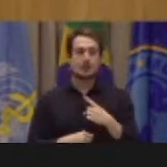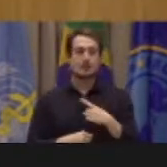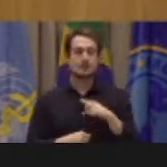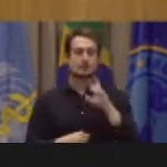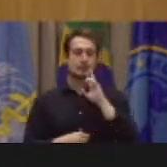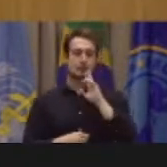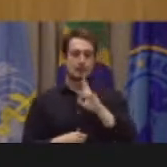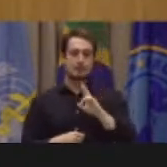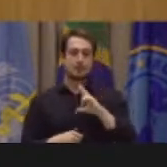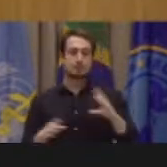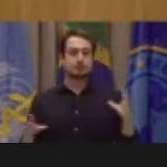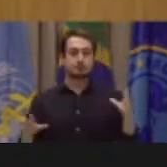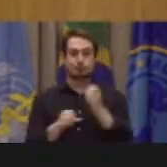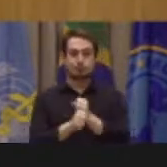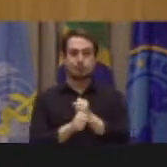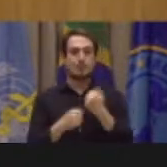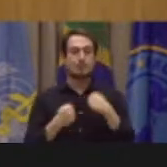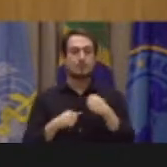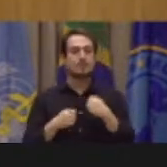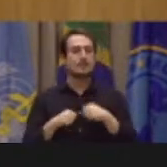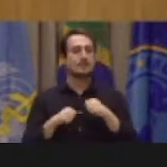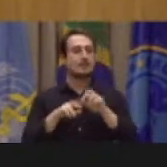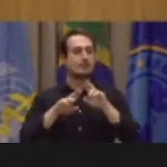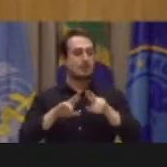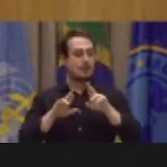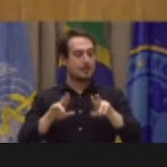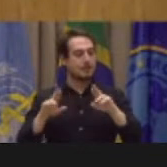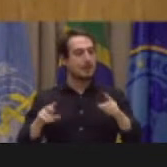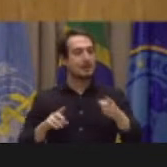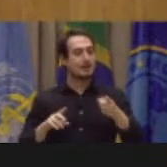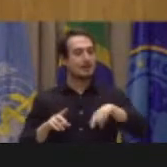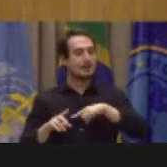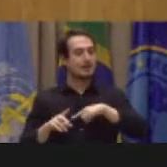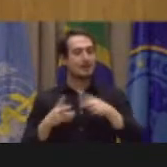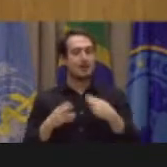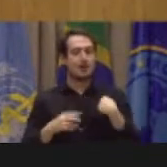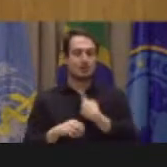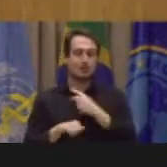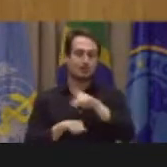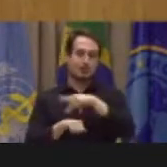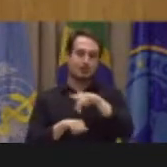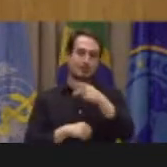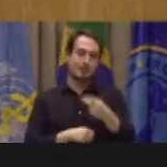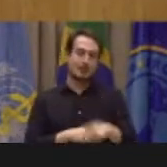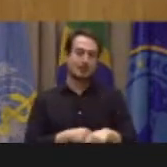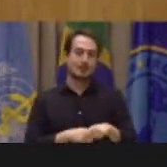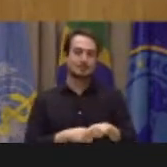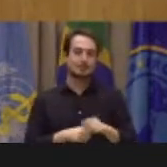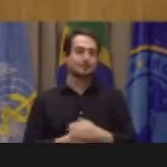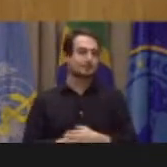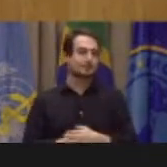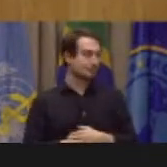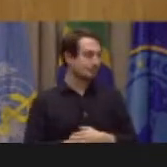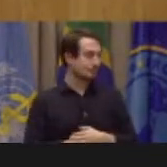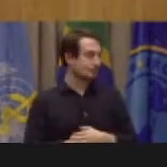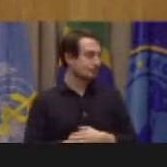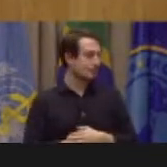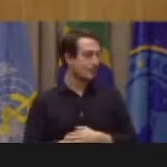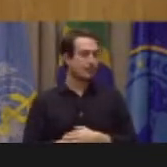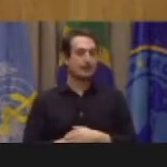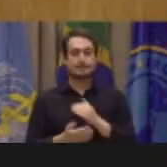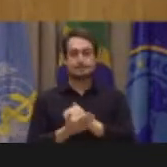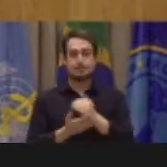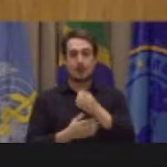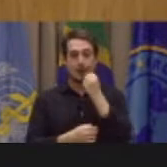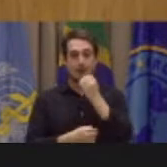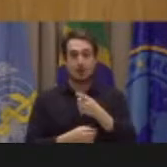but these unique and unified answers need to be very diverse, just like our country is very diverse and our nation.